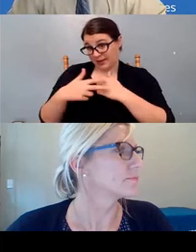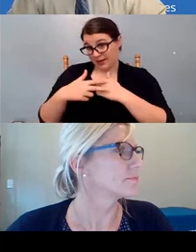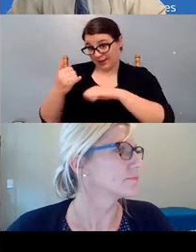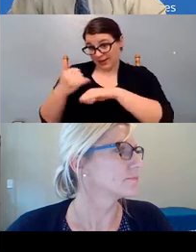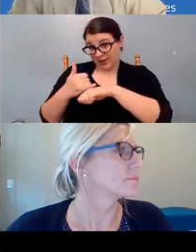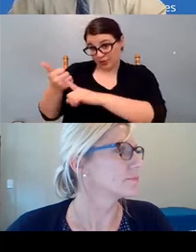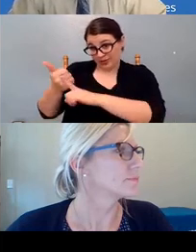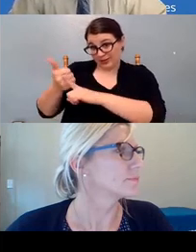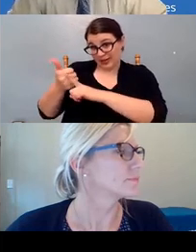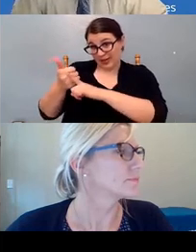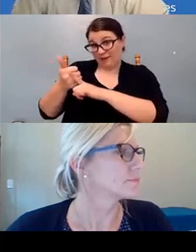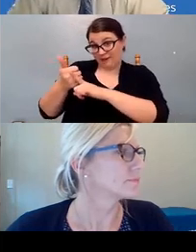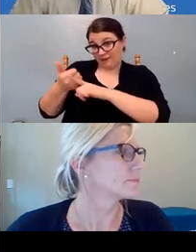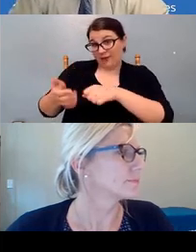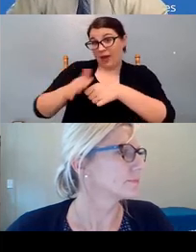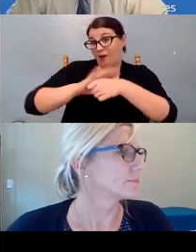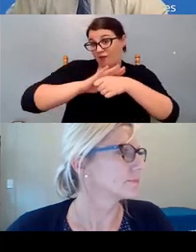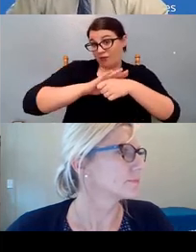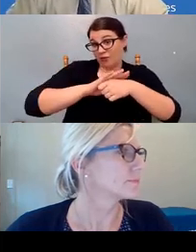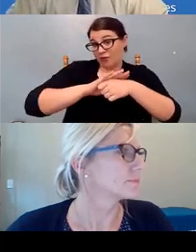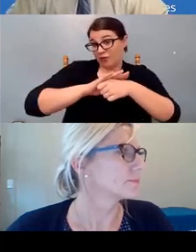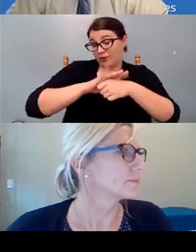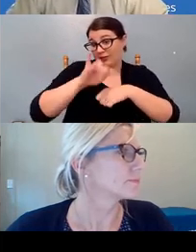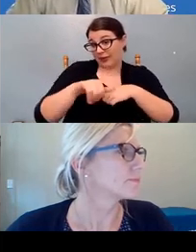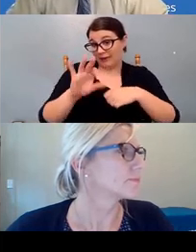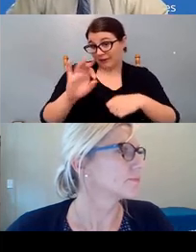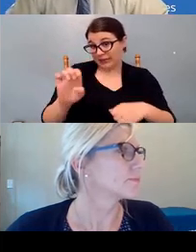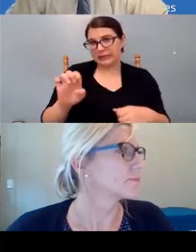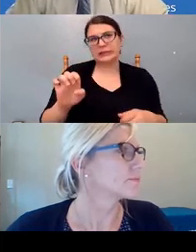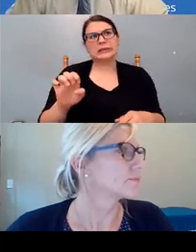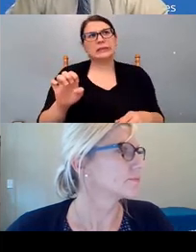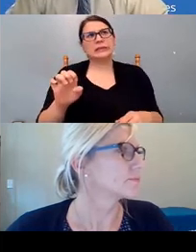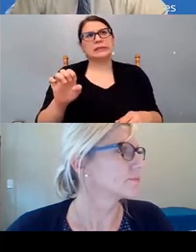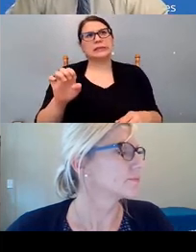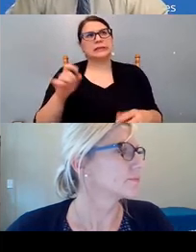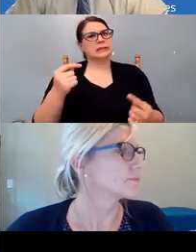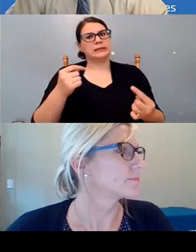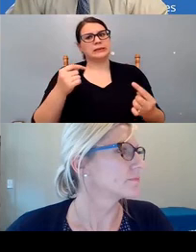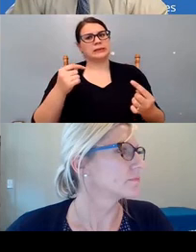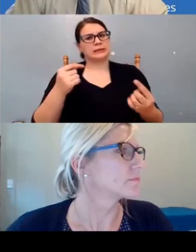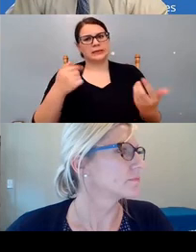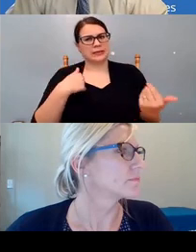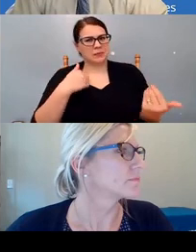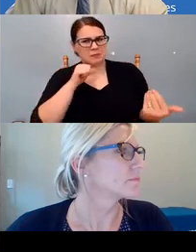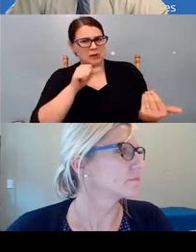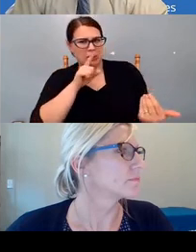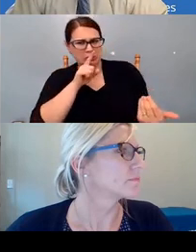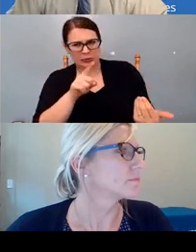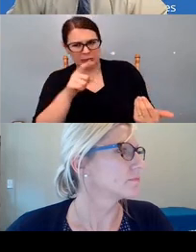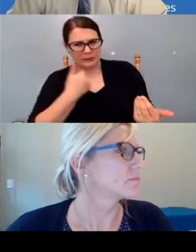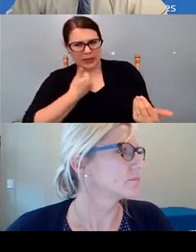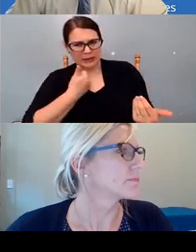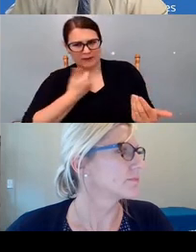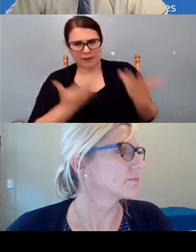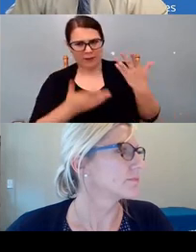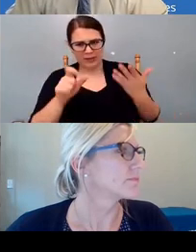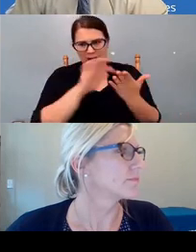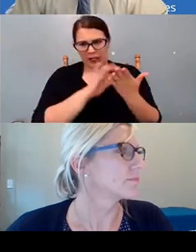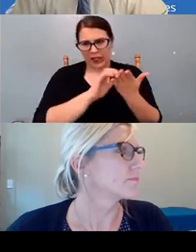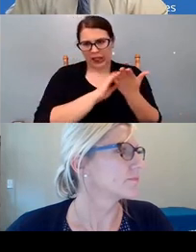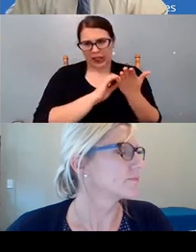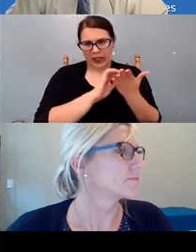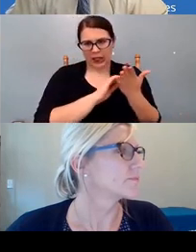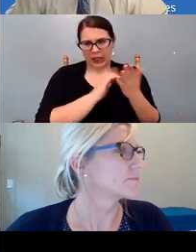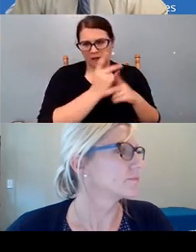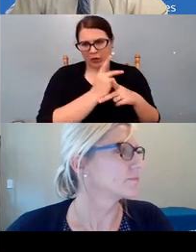account could cover that annual fee. That I'd have to go back, frankly, and calculate to see where that might turn out. As you can